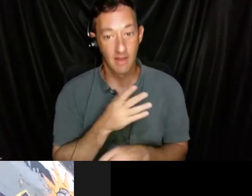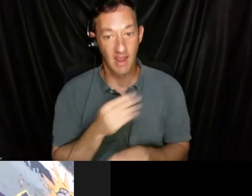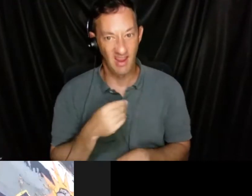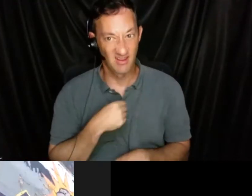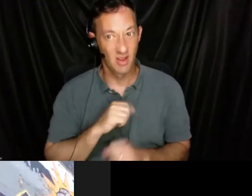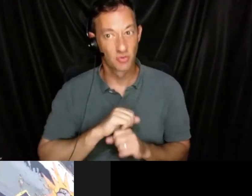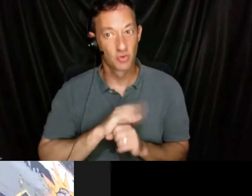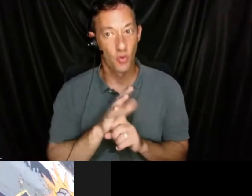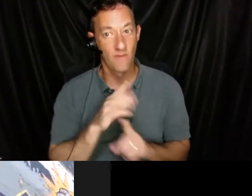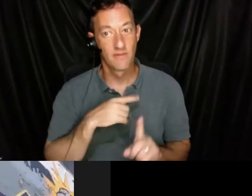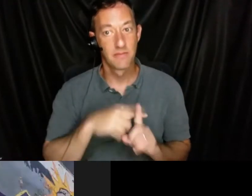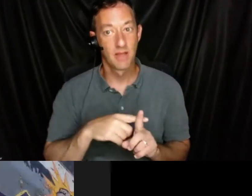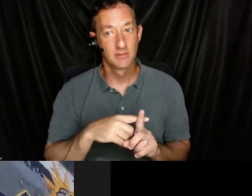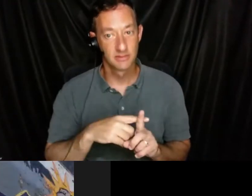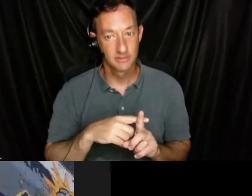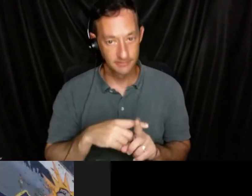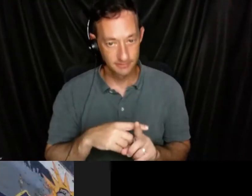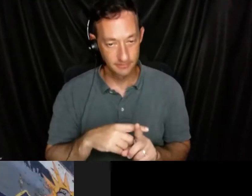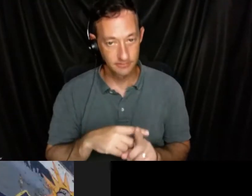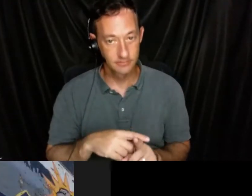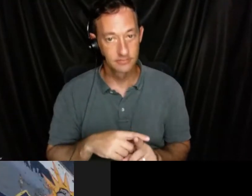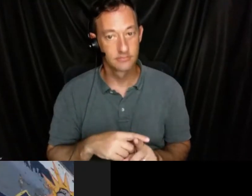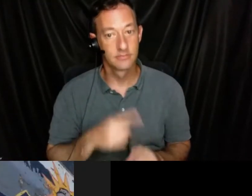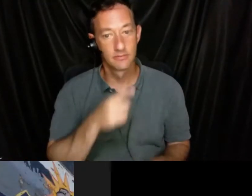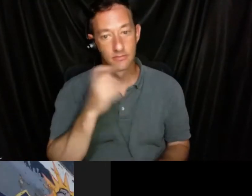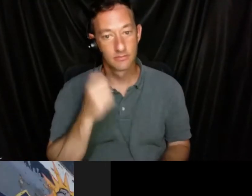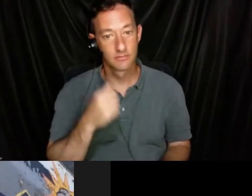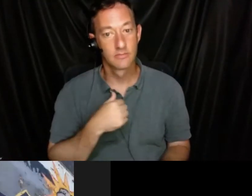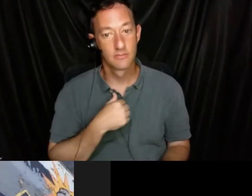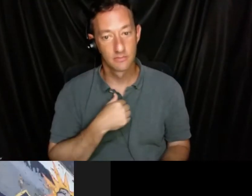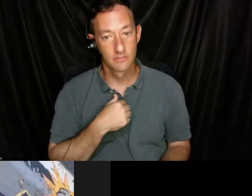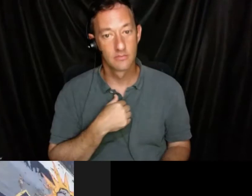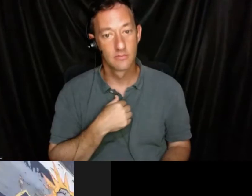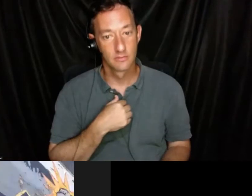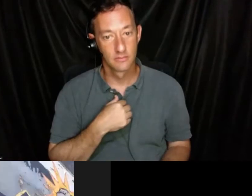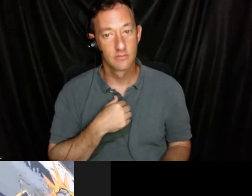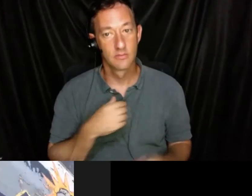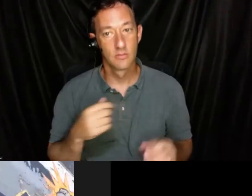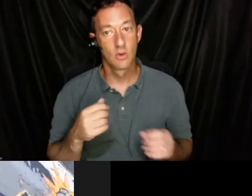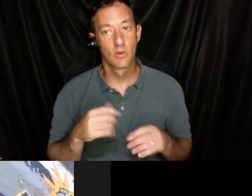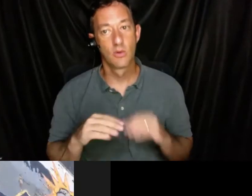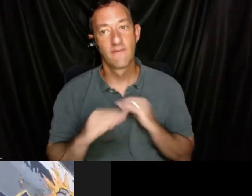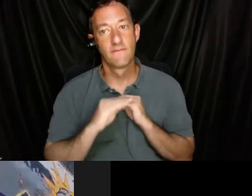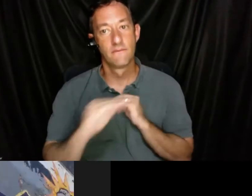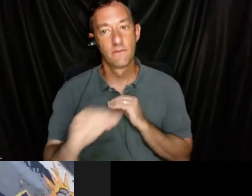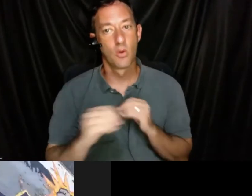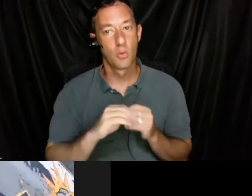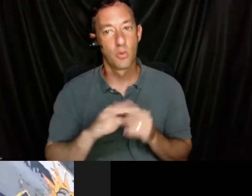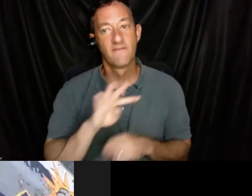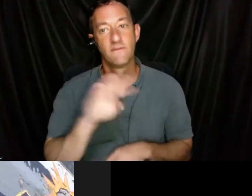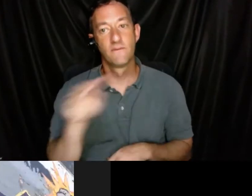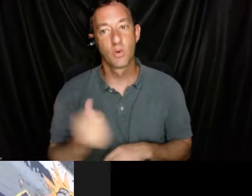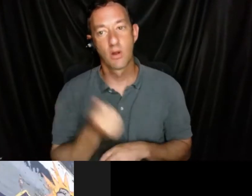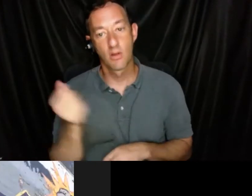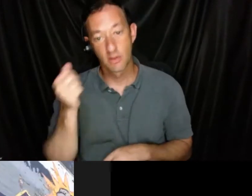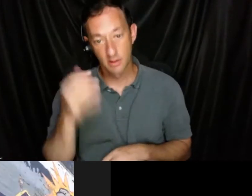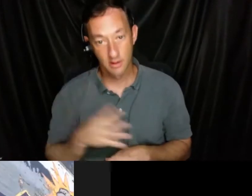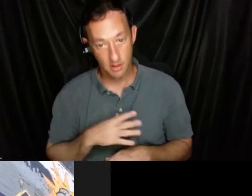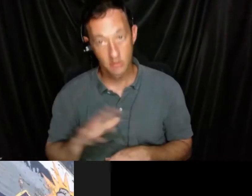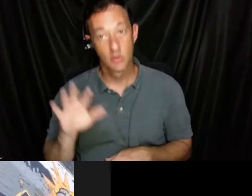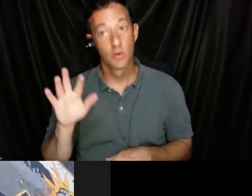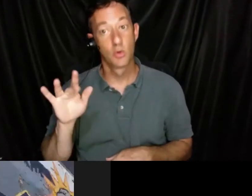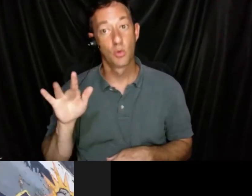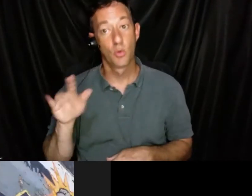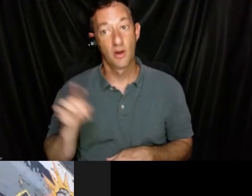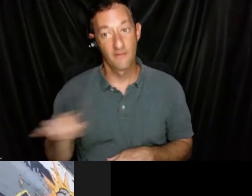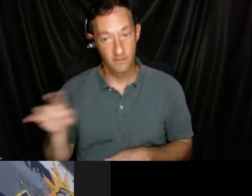positive because I was on a deck with 40 guys, and 25 of the guys,